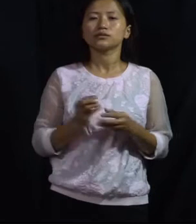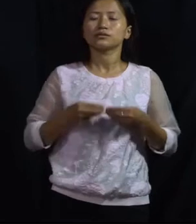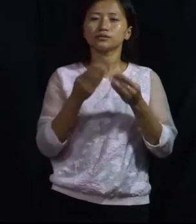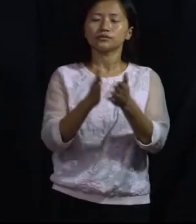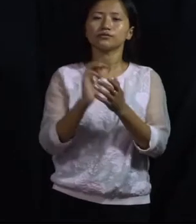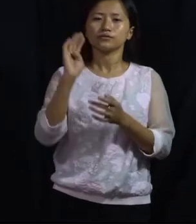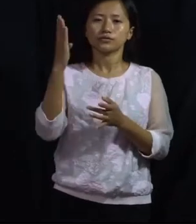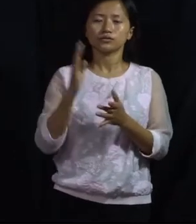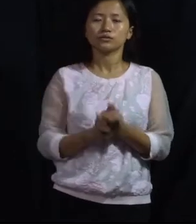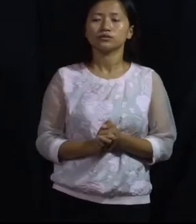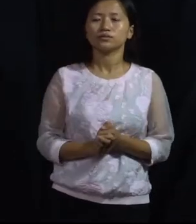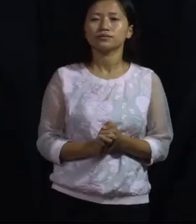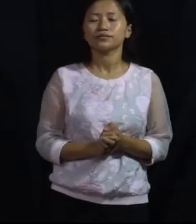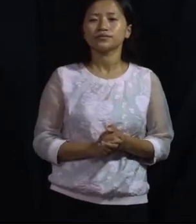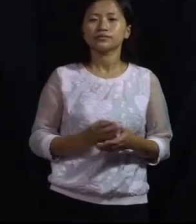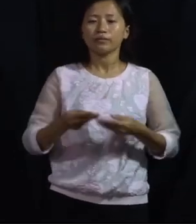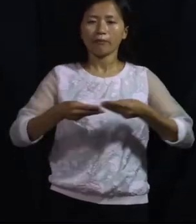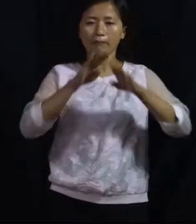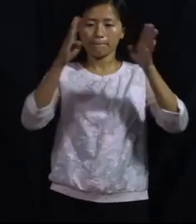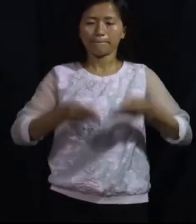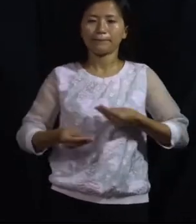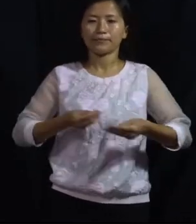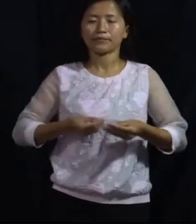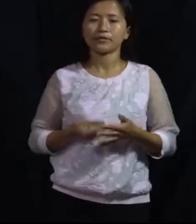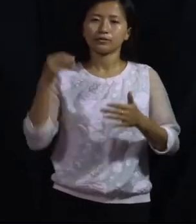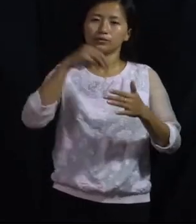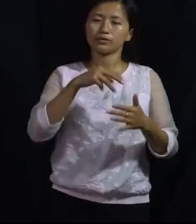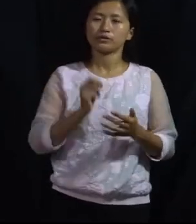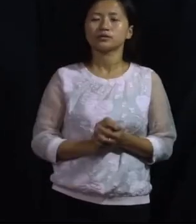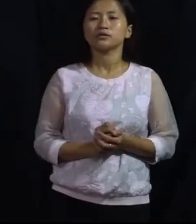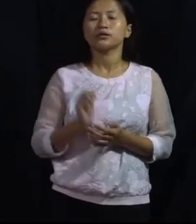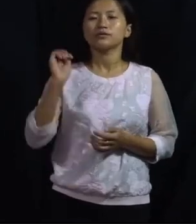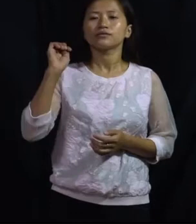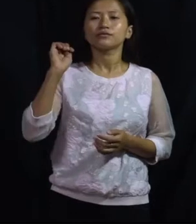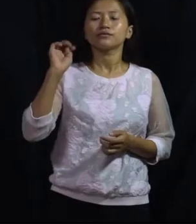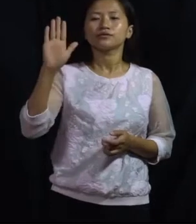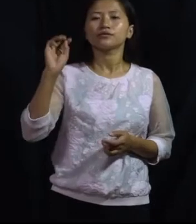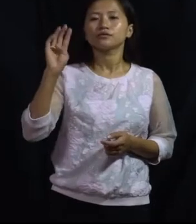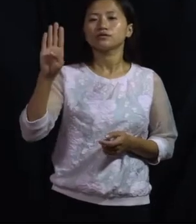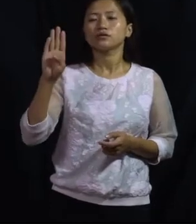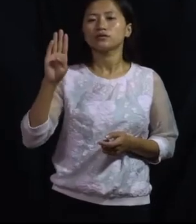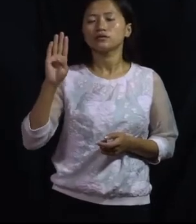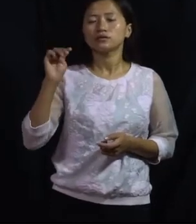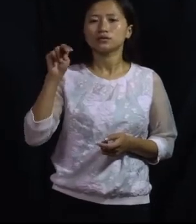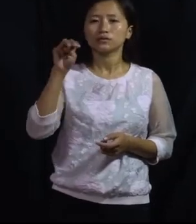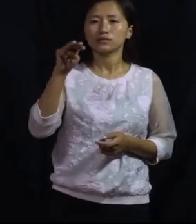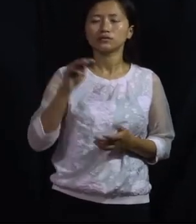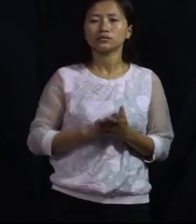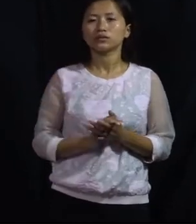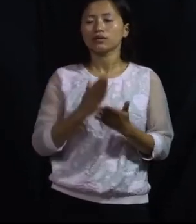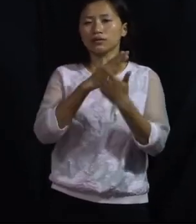provided for. The market value of investment was rupees 54,000. Half of the